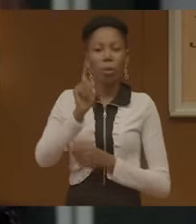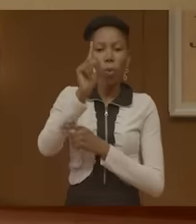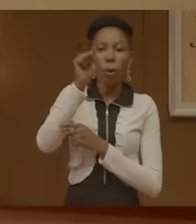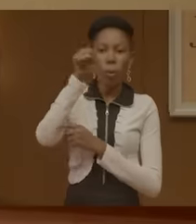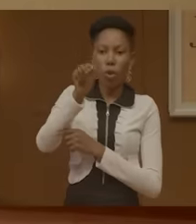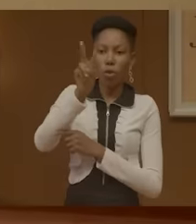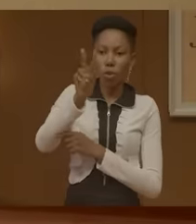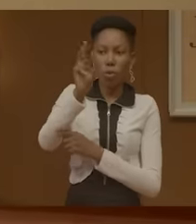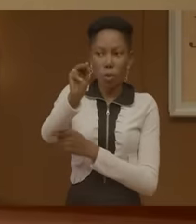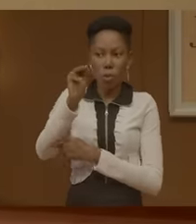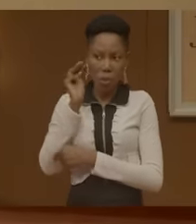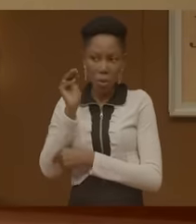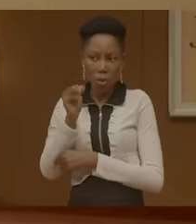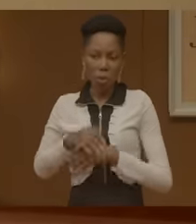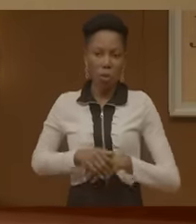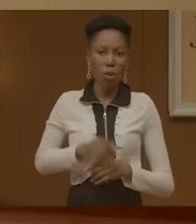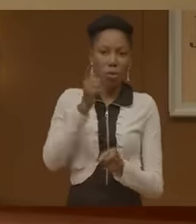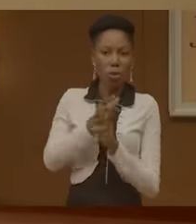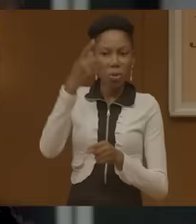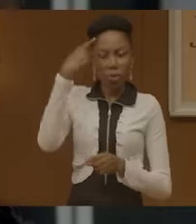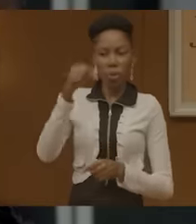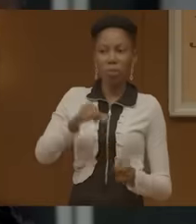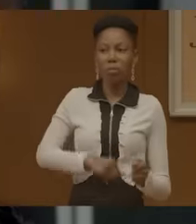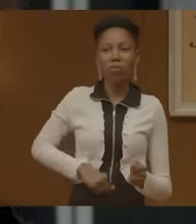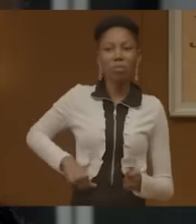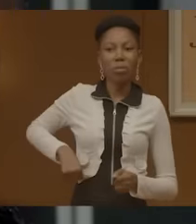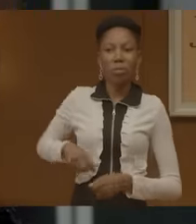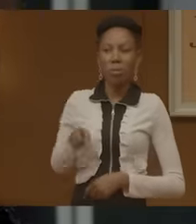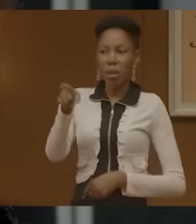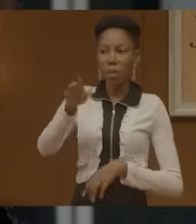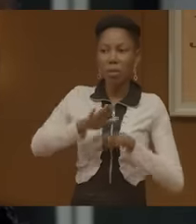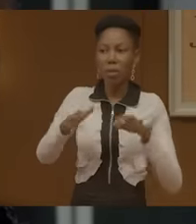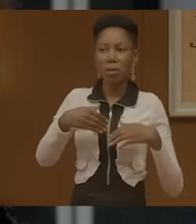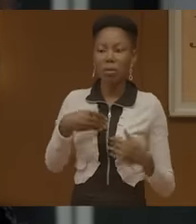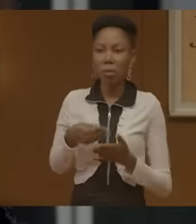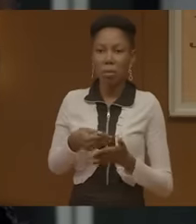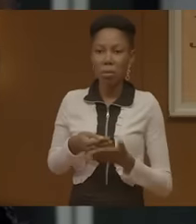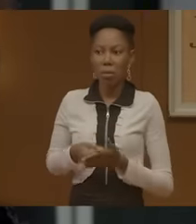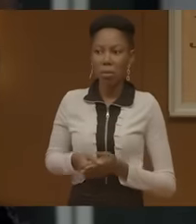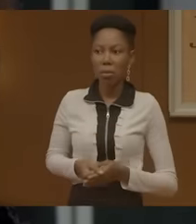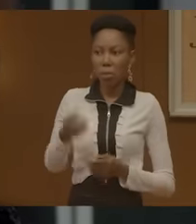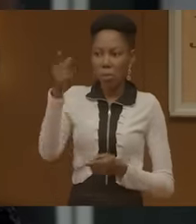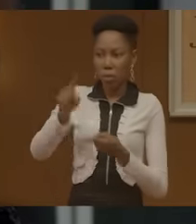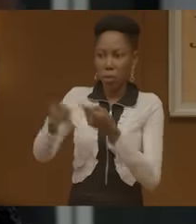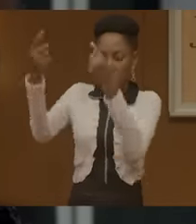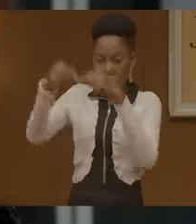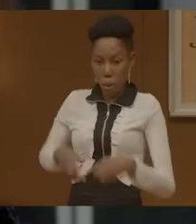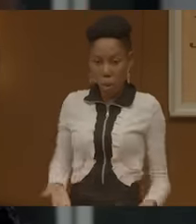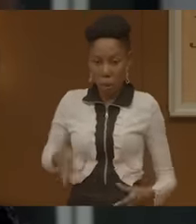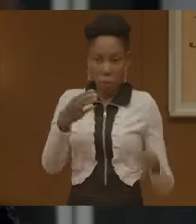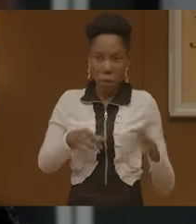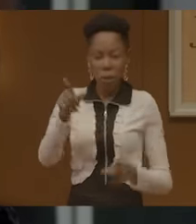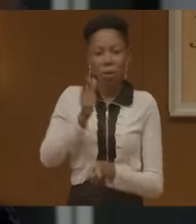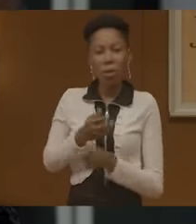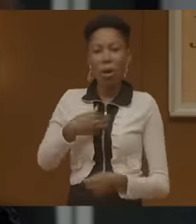million. Where will I see 1.2 million? I don't even have 1,000. Even by coming here today, I have to go and beg for